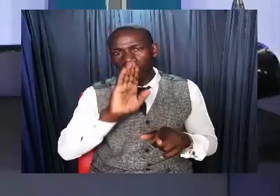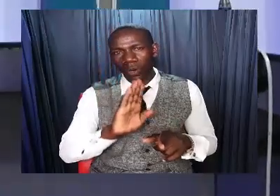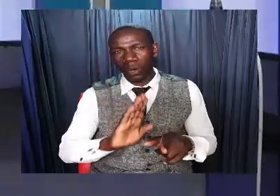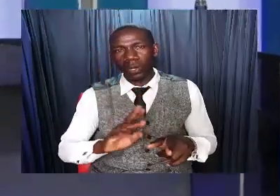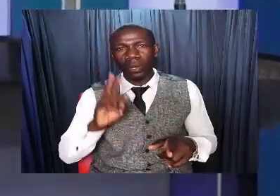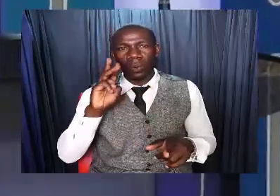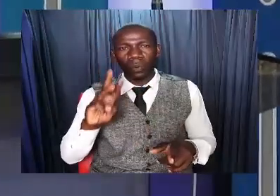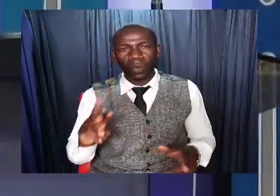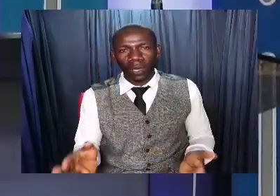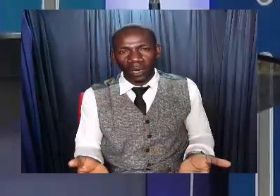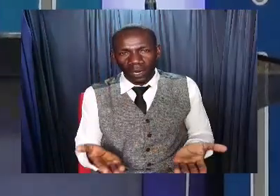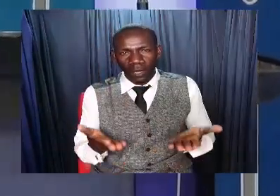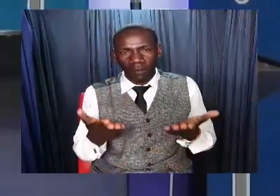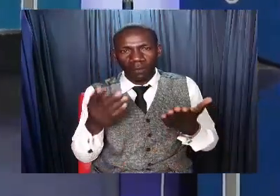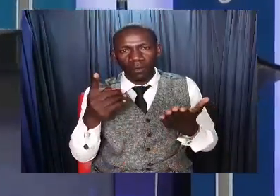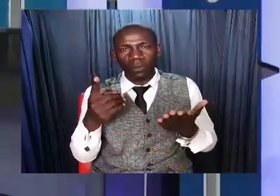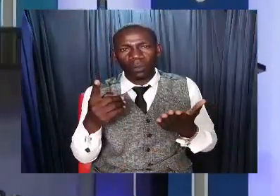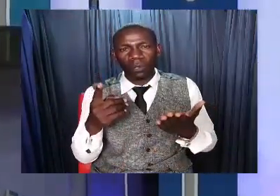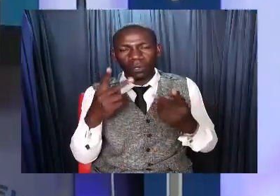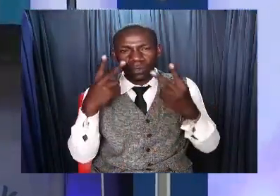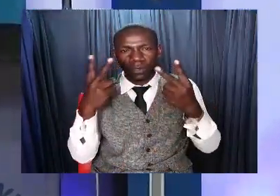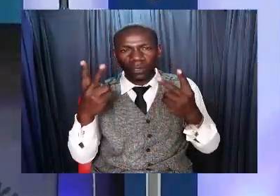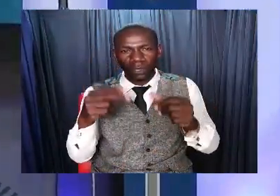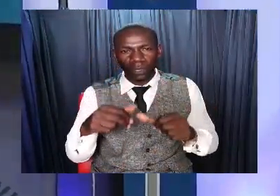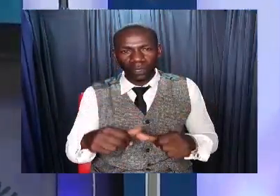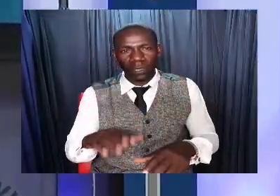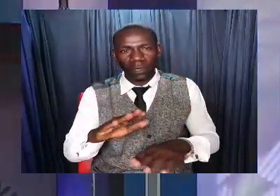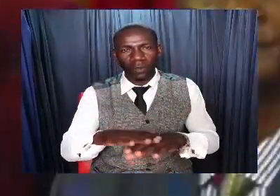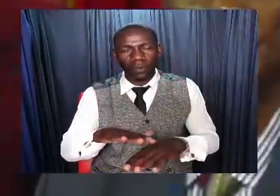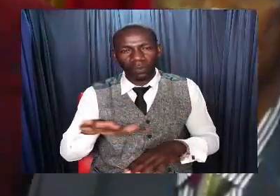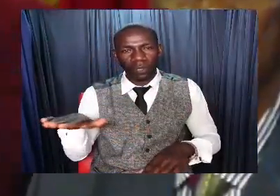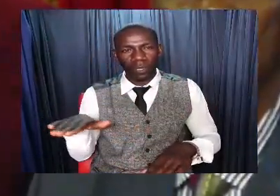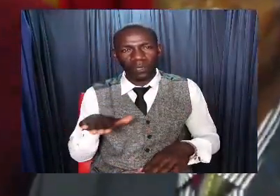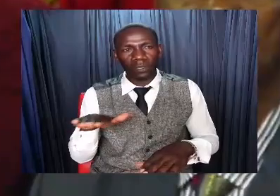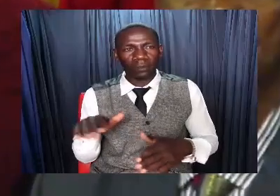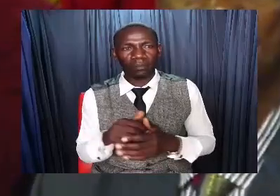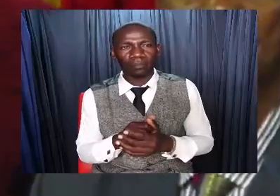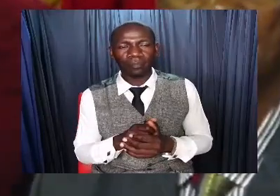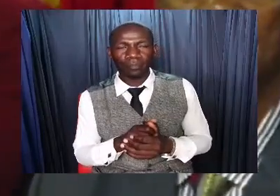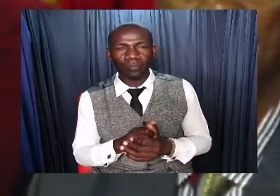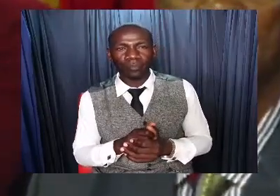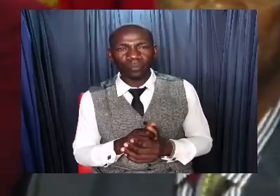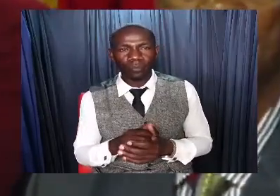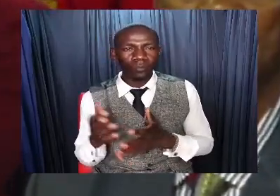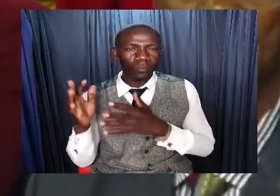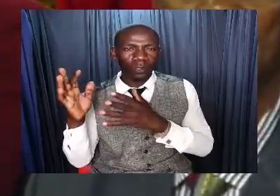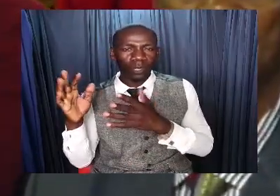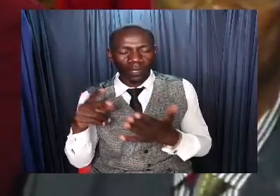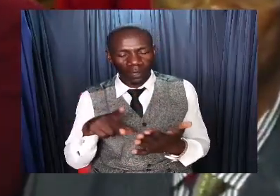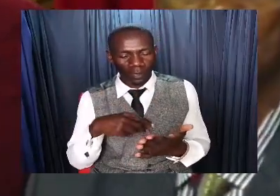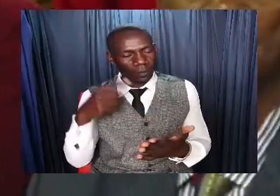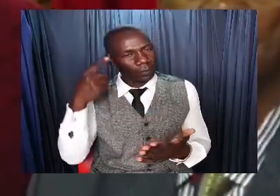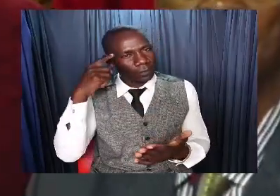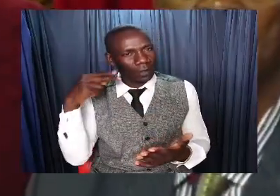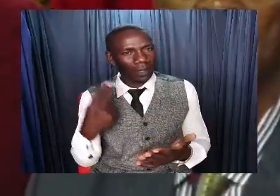hand unaweza is mighty. It can uplift you. Na uone umekaa mahali palipo. And you see yourself living in a gold place. So man,